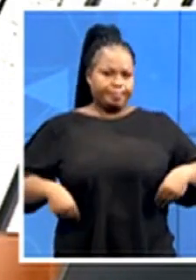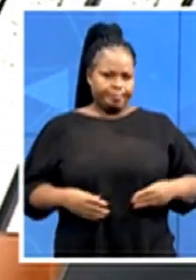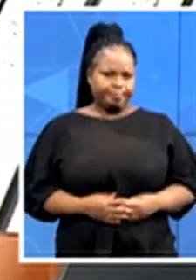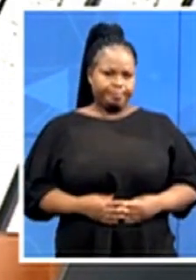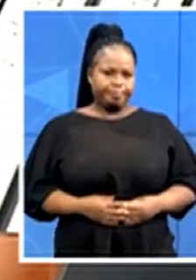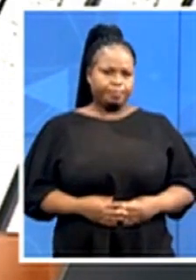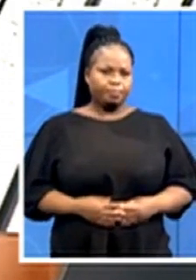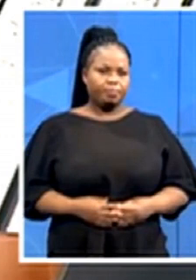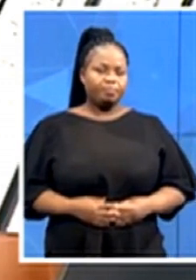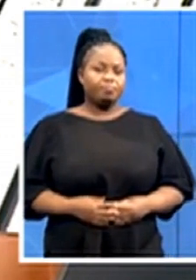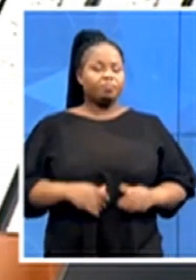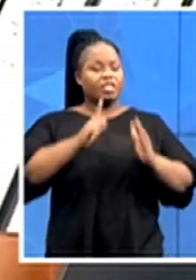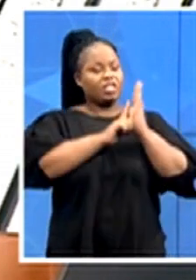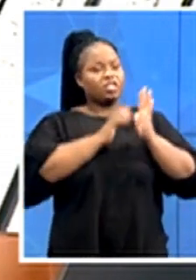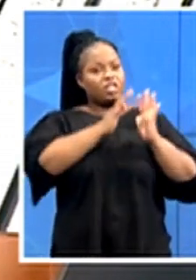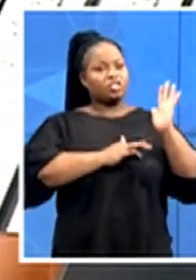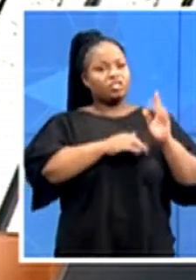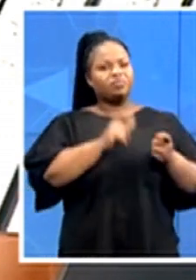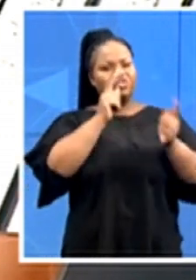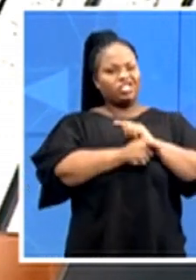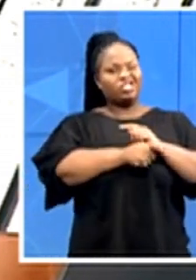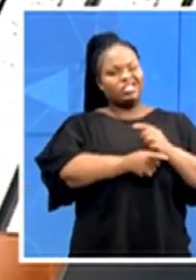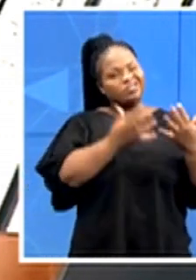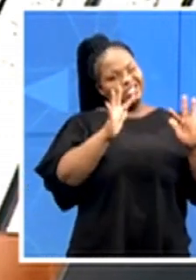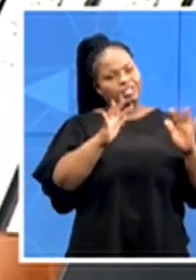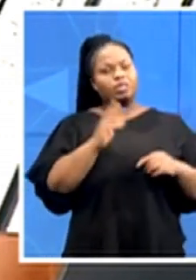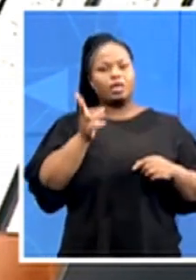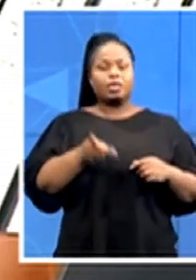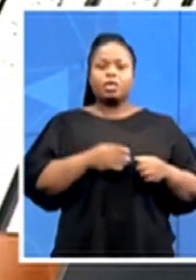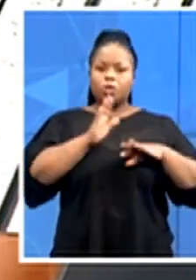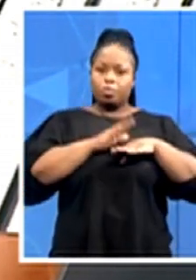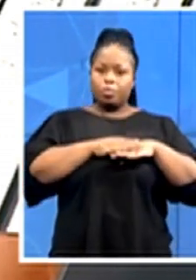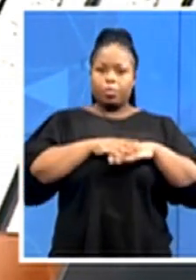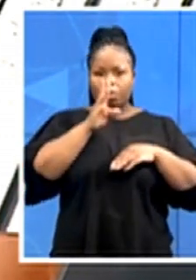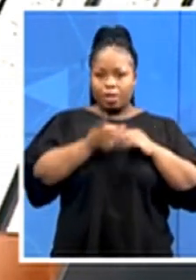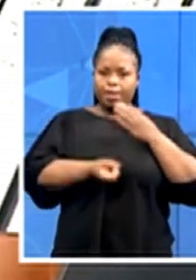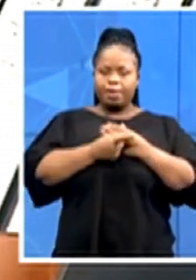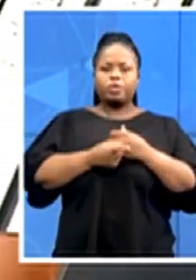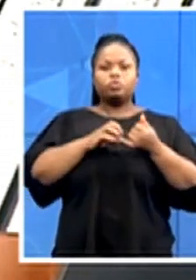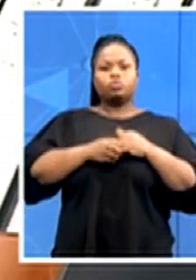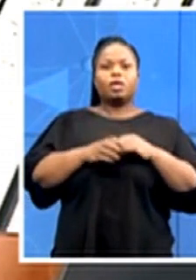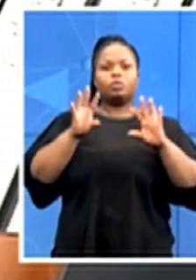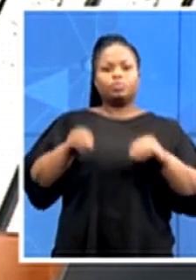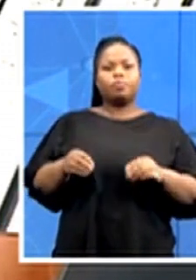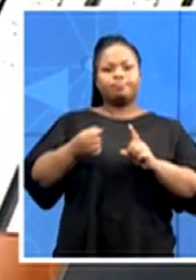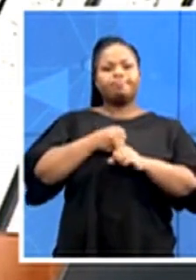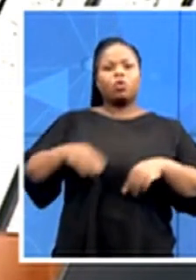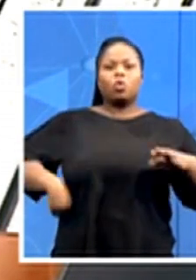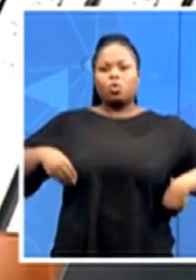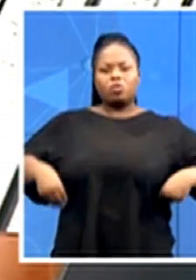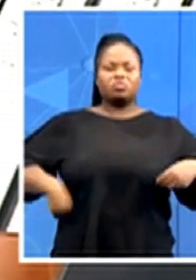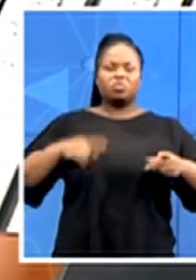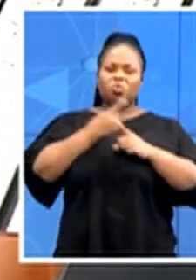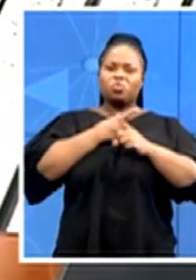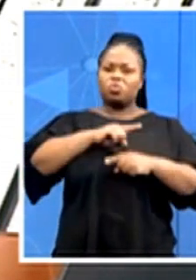have been made and others are underway to fight corruption and reduce the likelihood of a recurrence of